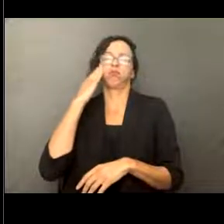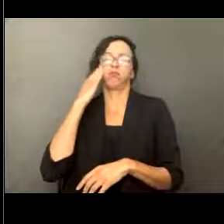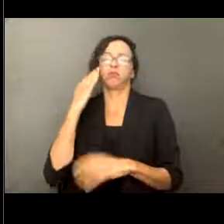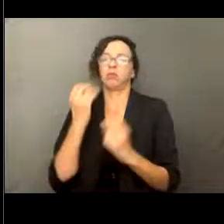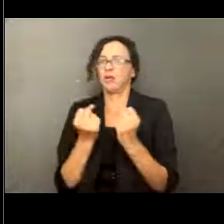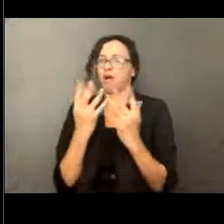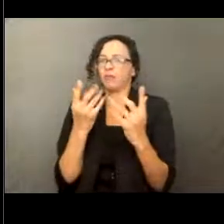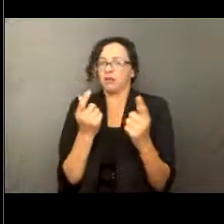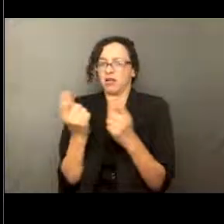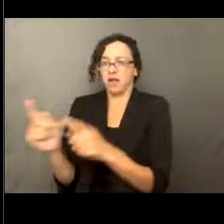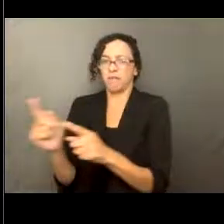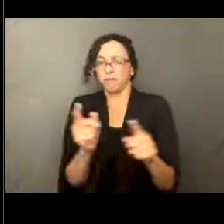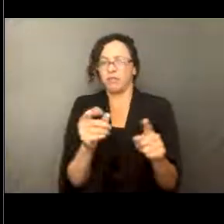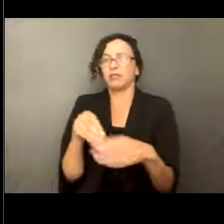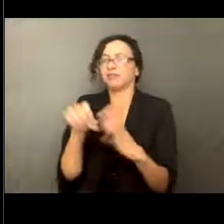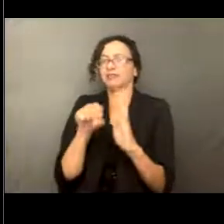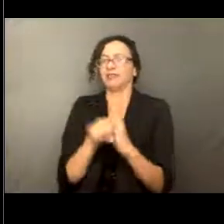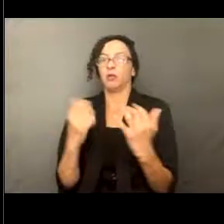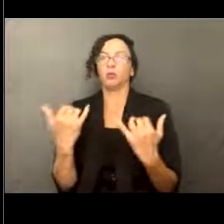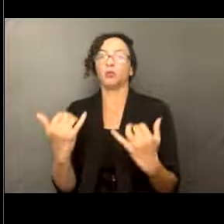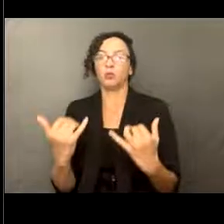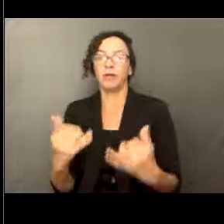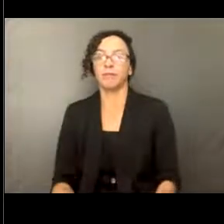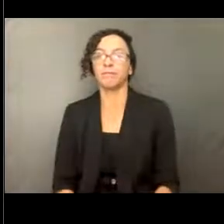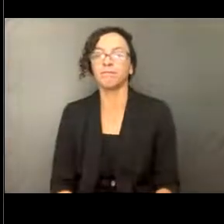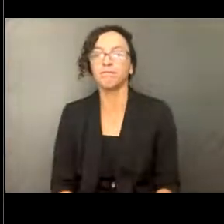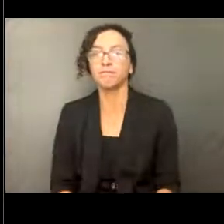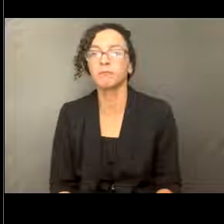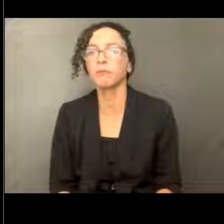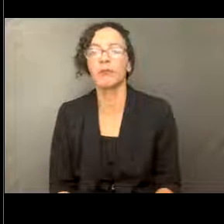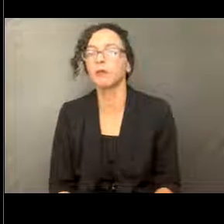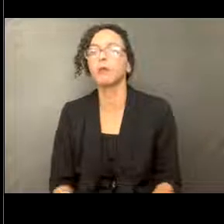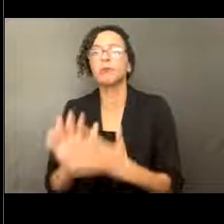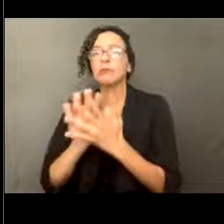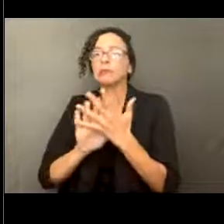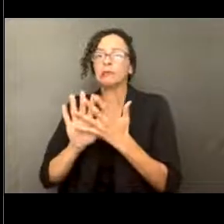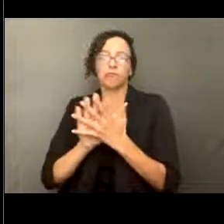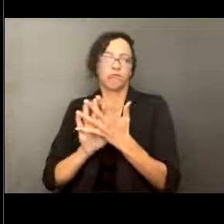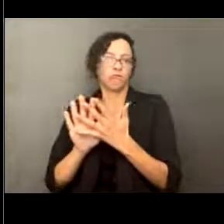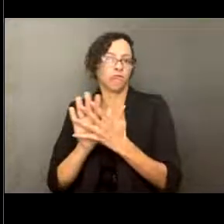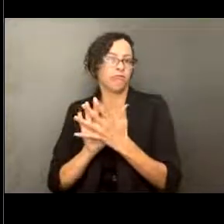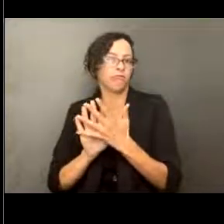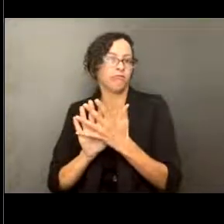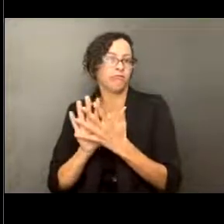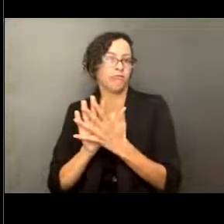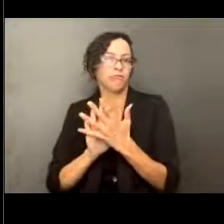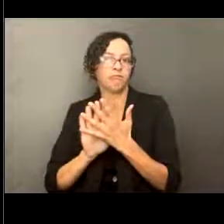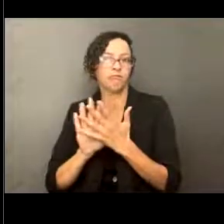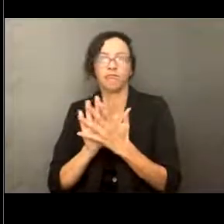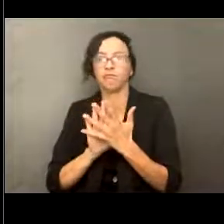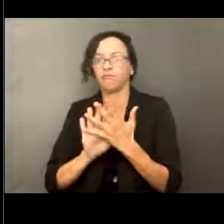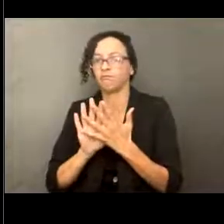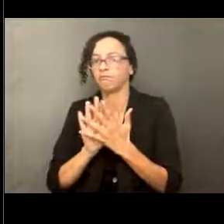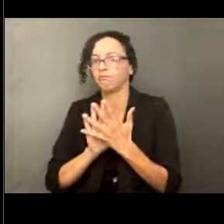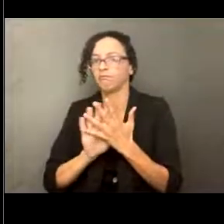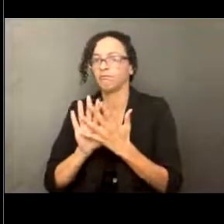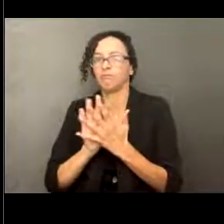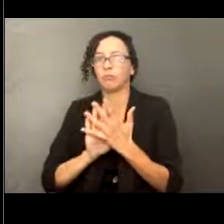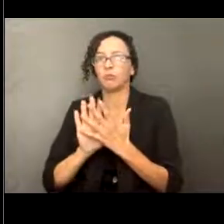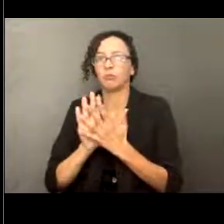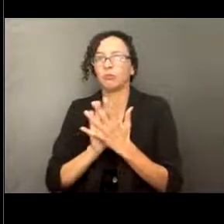today, from the federal level with IJA, and from the state level with the recent budgets that